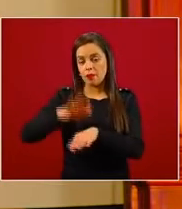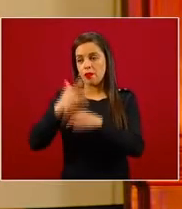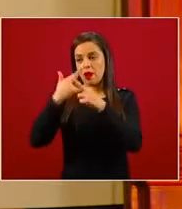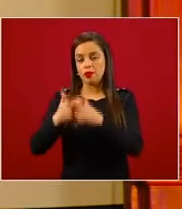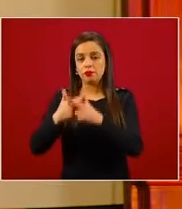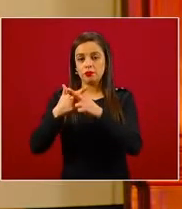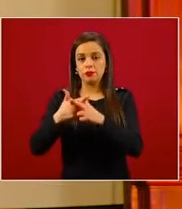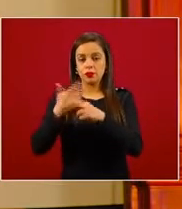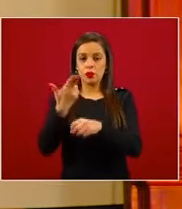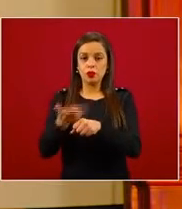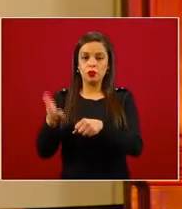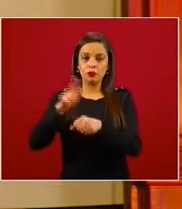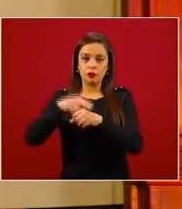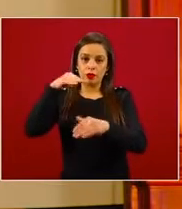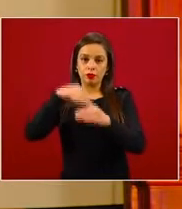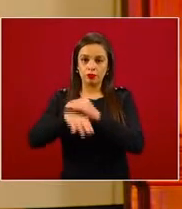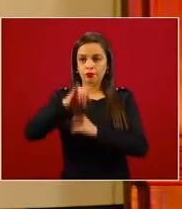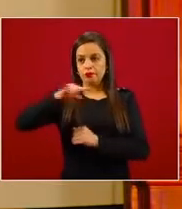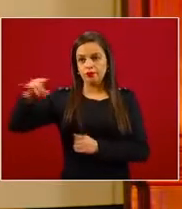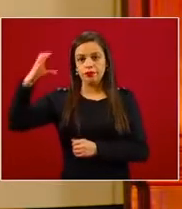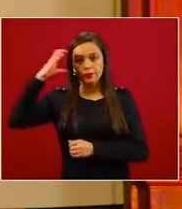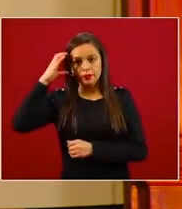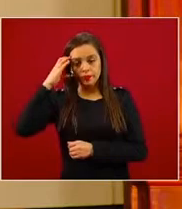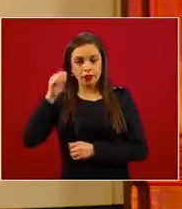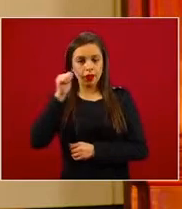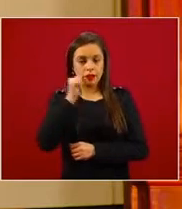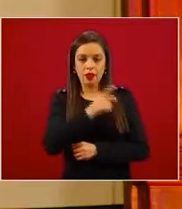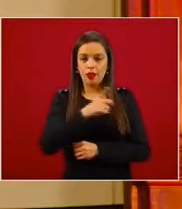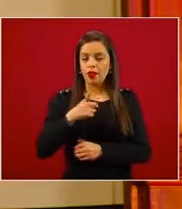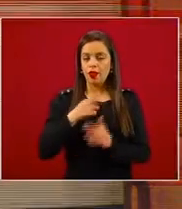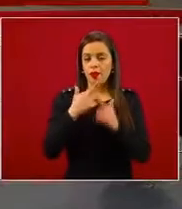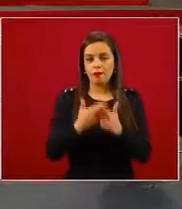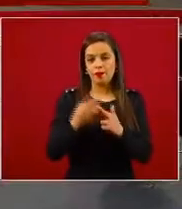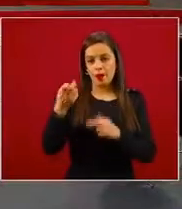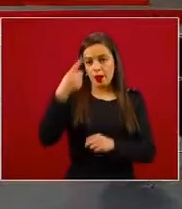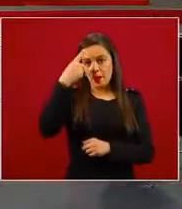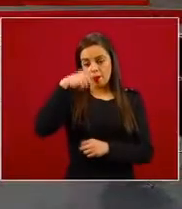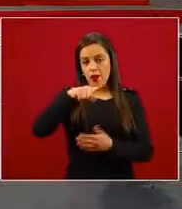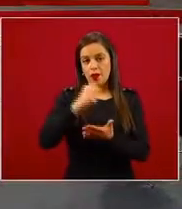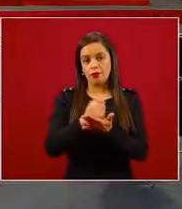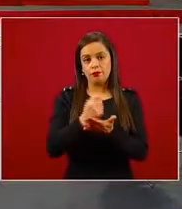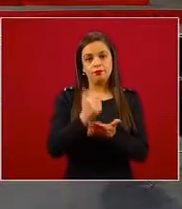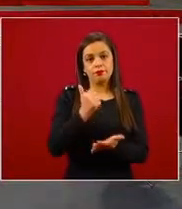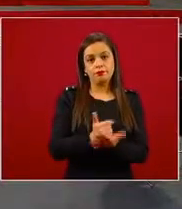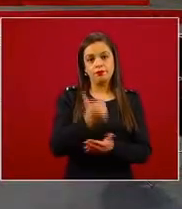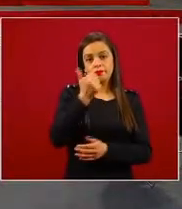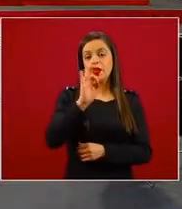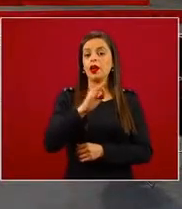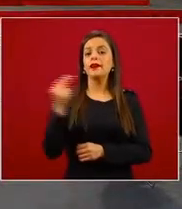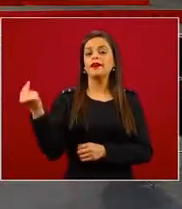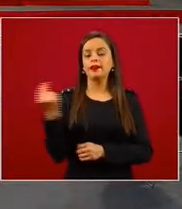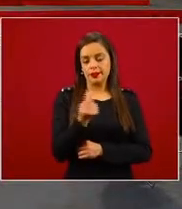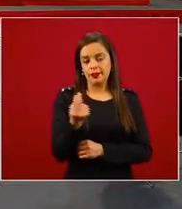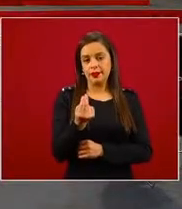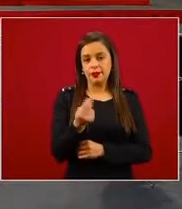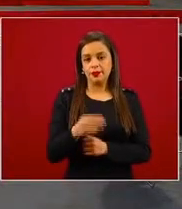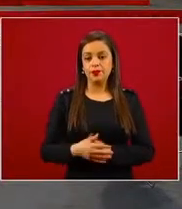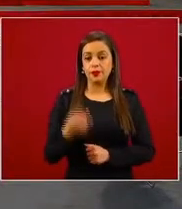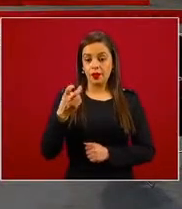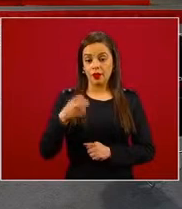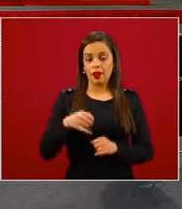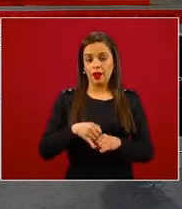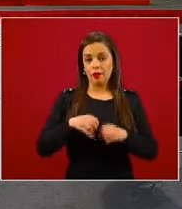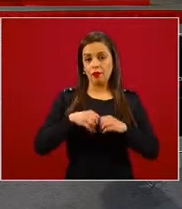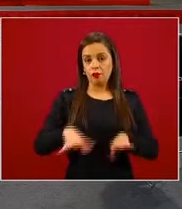and to refit our hospital availability, so that we can always guarantee that there is a space available for those in